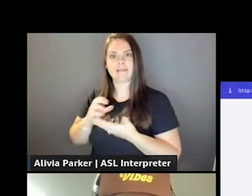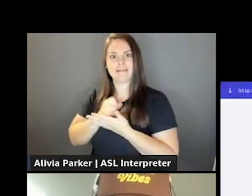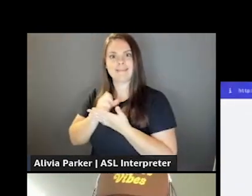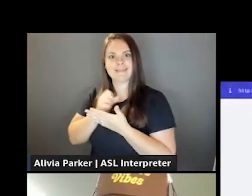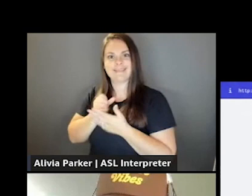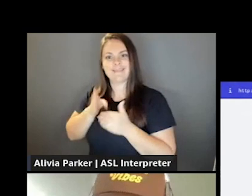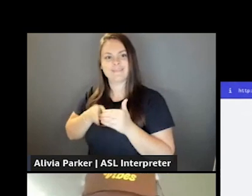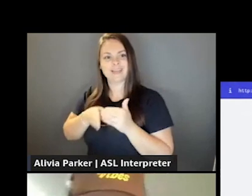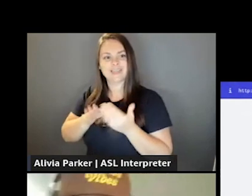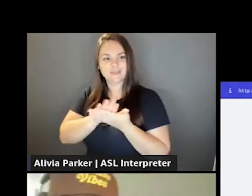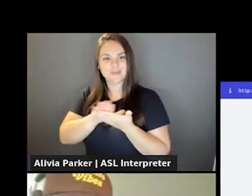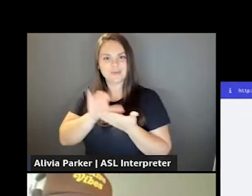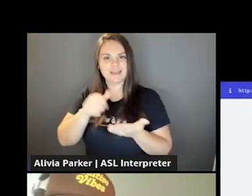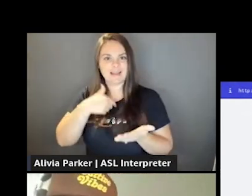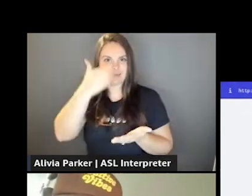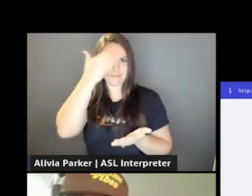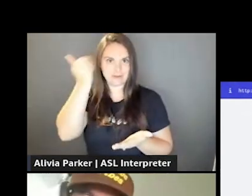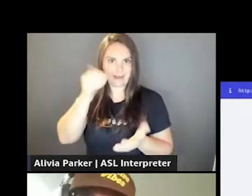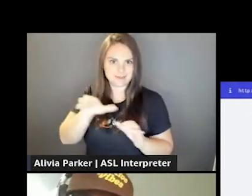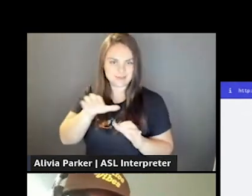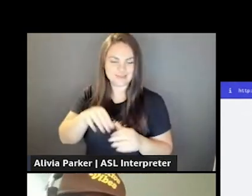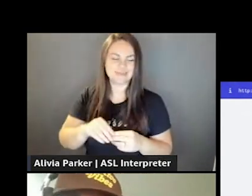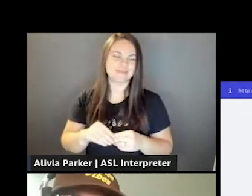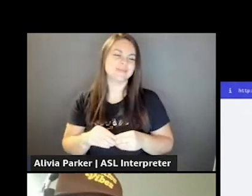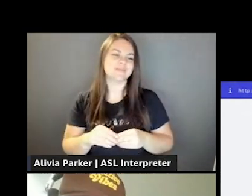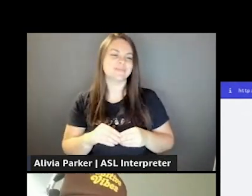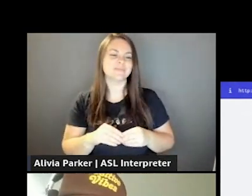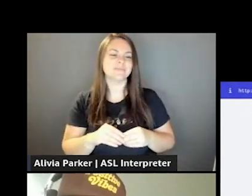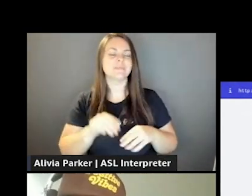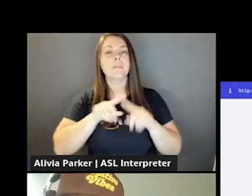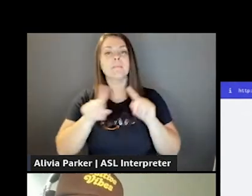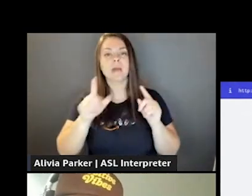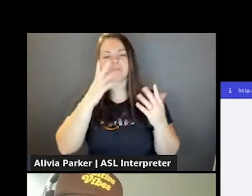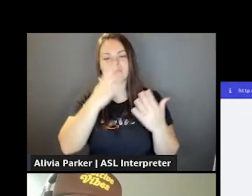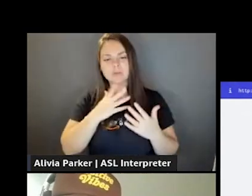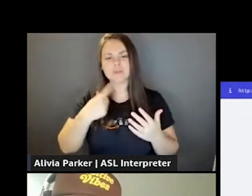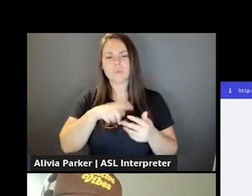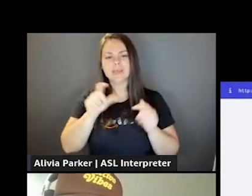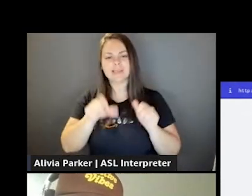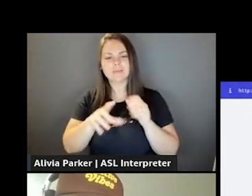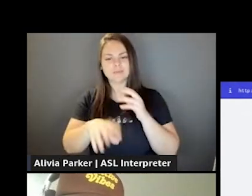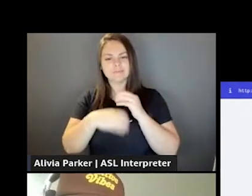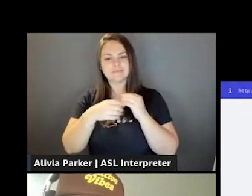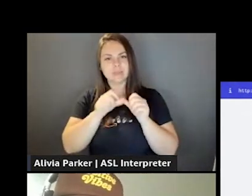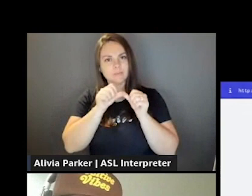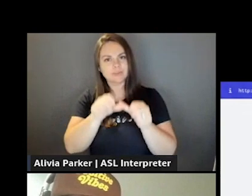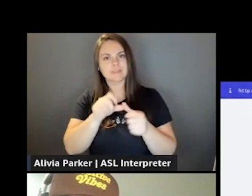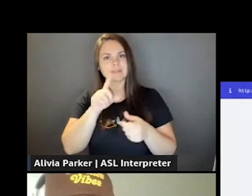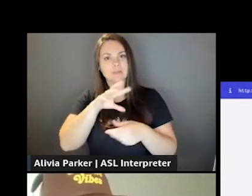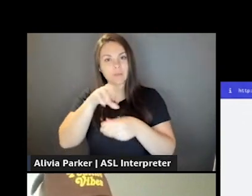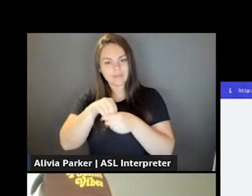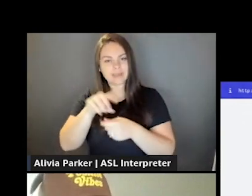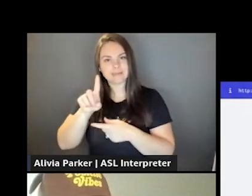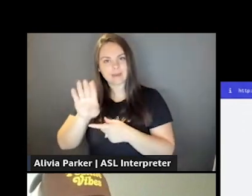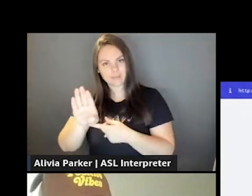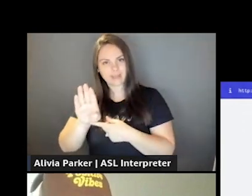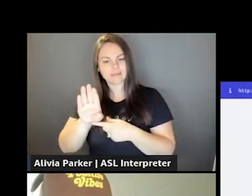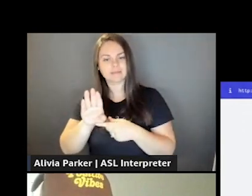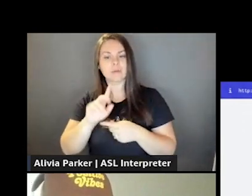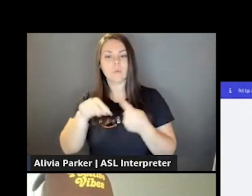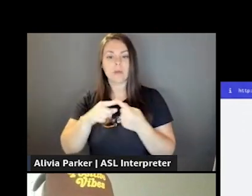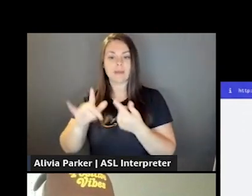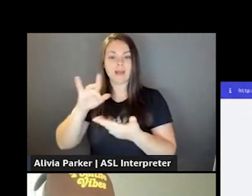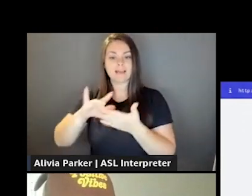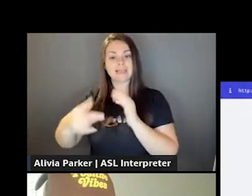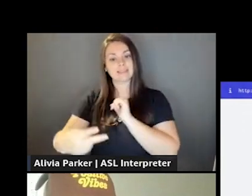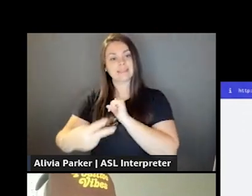to do. Unfortunately, we need to persist this inside of a database. So when I click on Save Grid Details, nothing actually